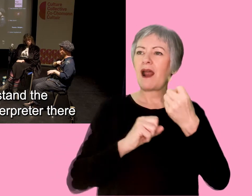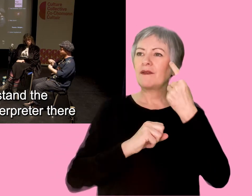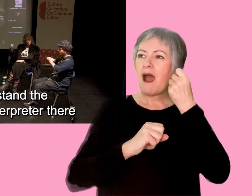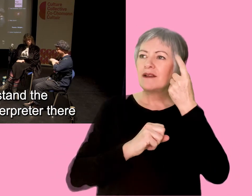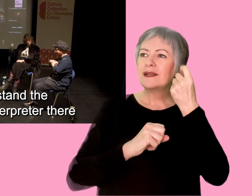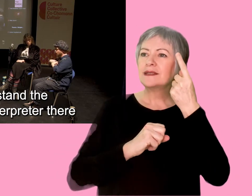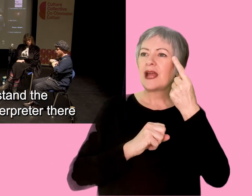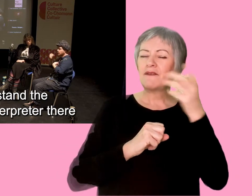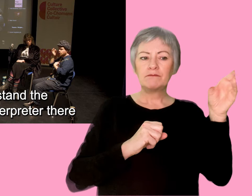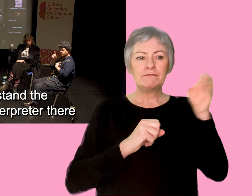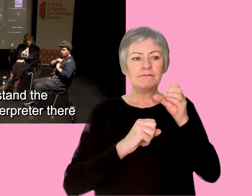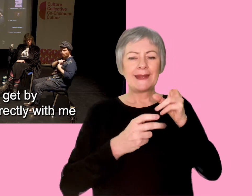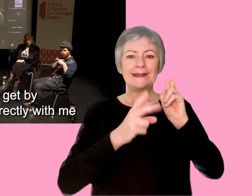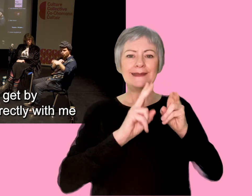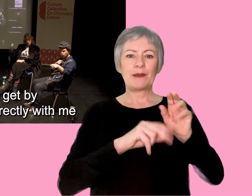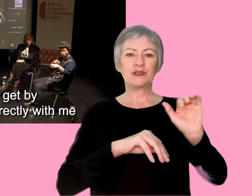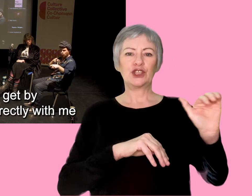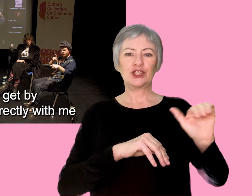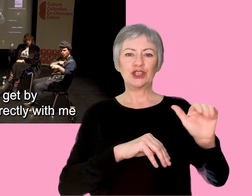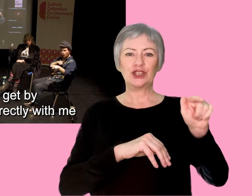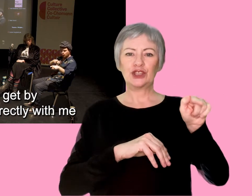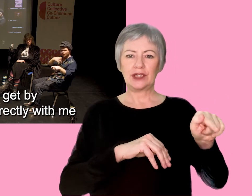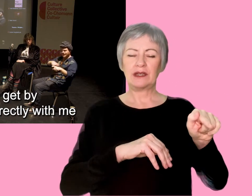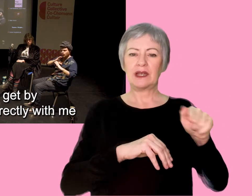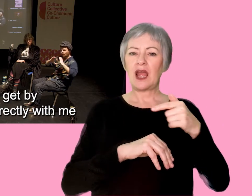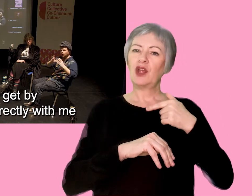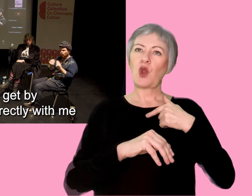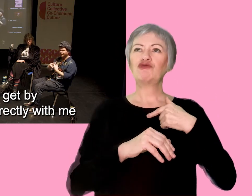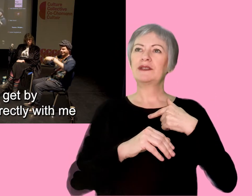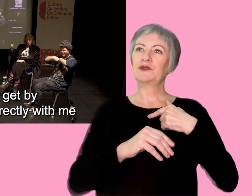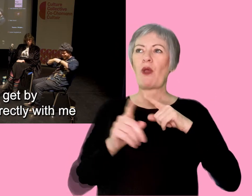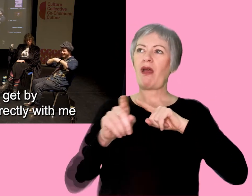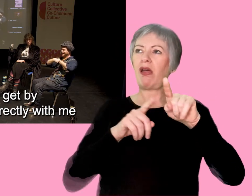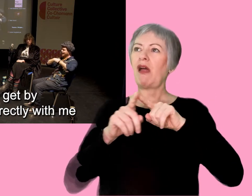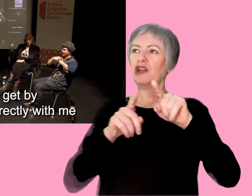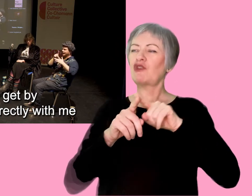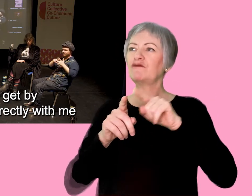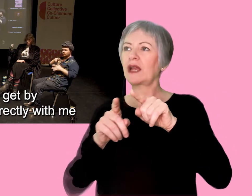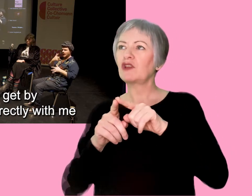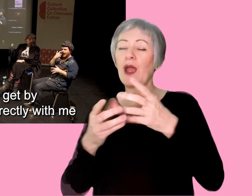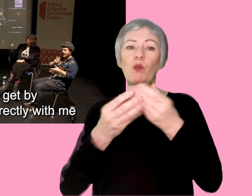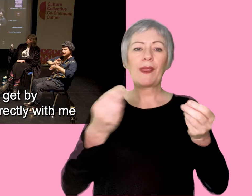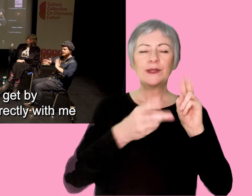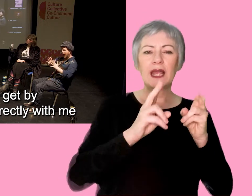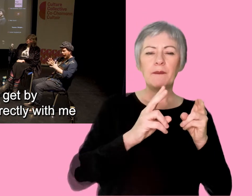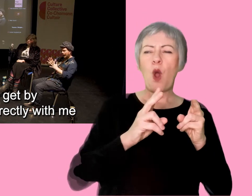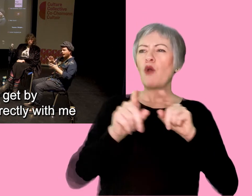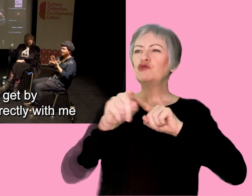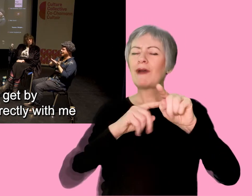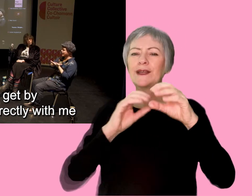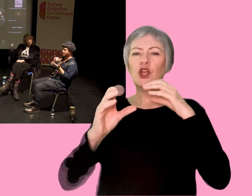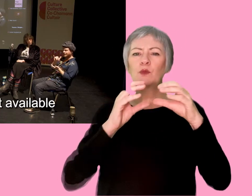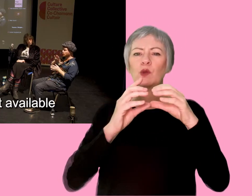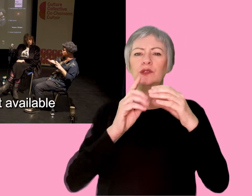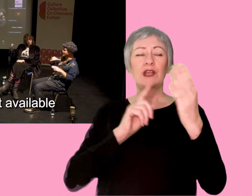of having an interpreter there and not just trying to get by, or of trying to communicate directly